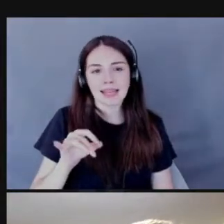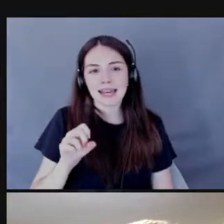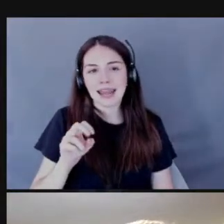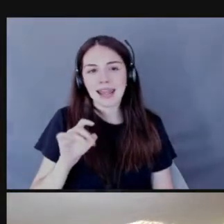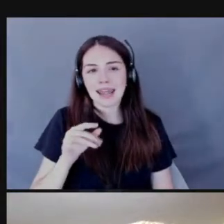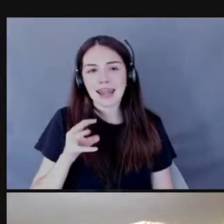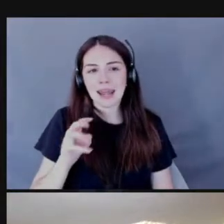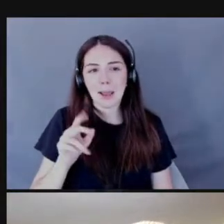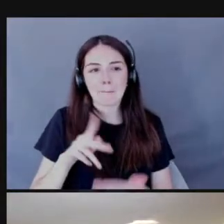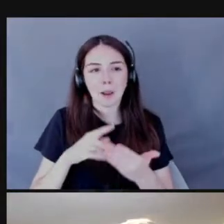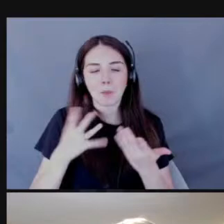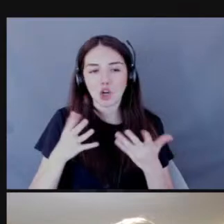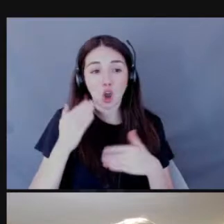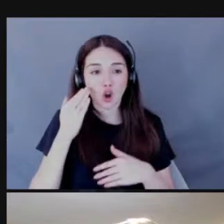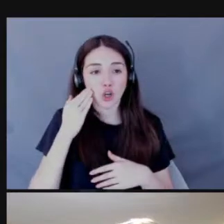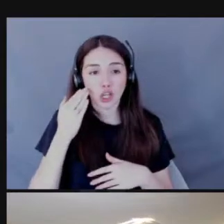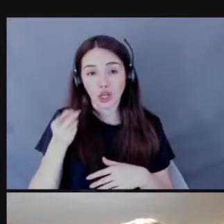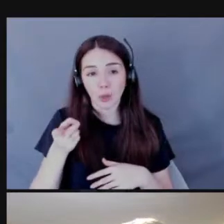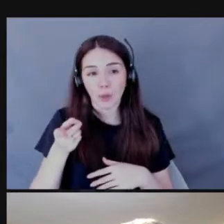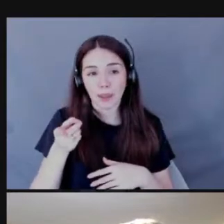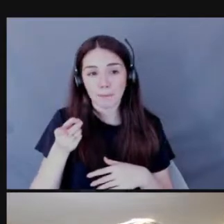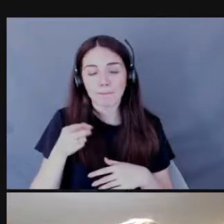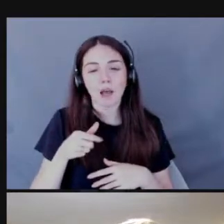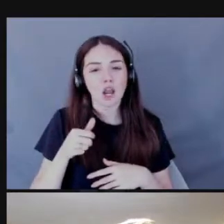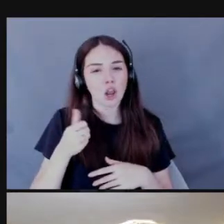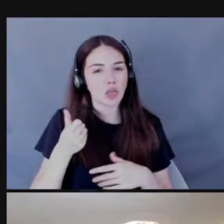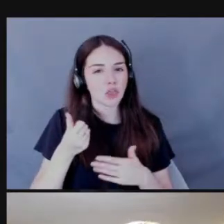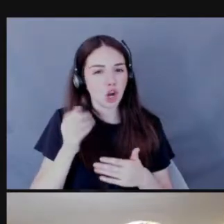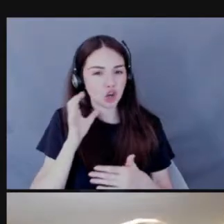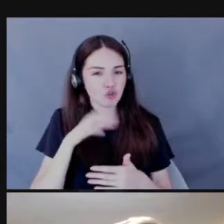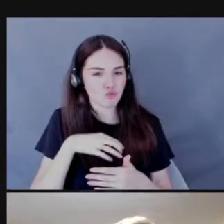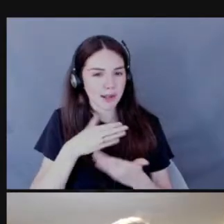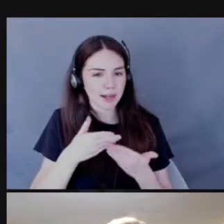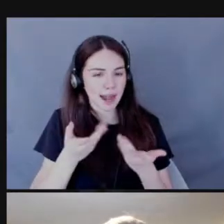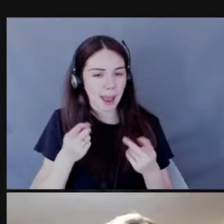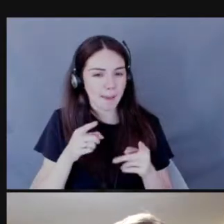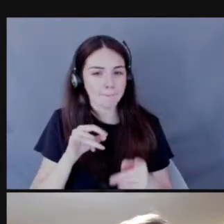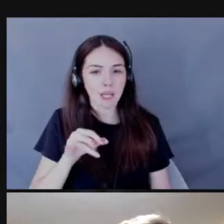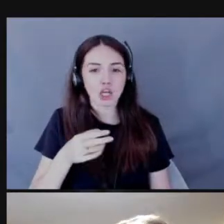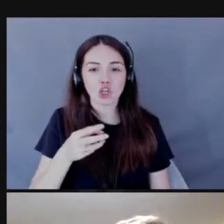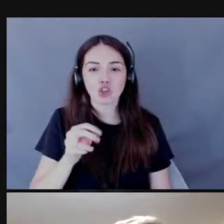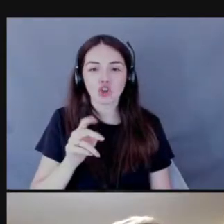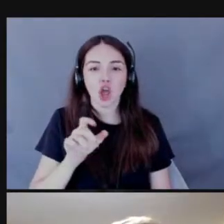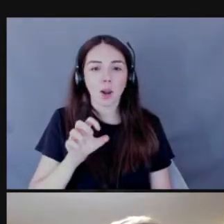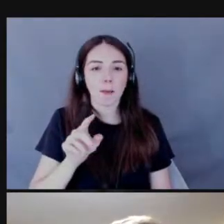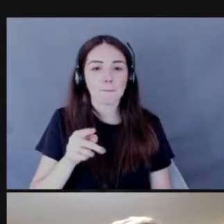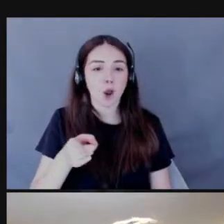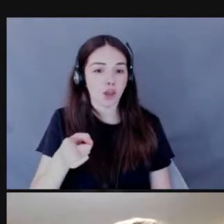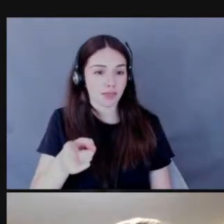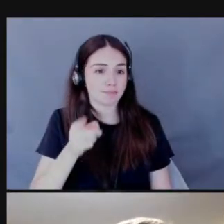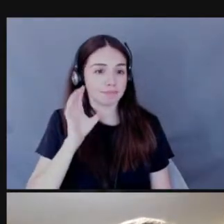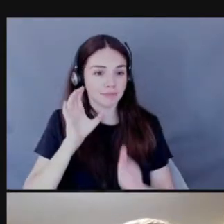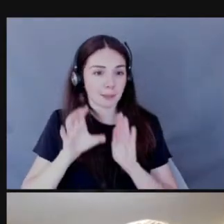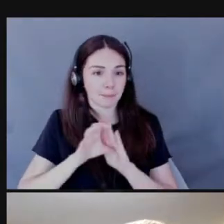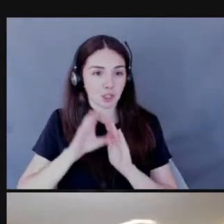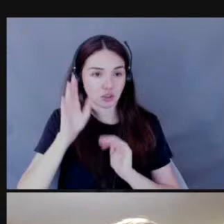already. But some other strange coincidences. John Barth, who is the guy in this picture,